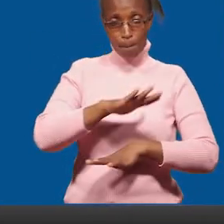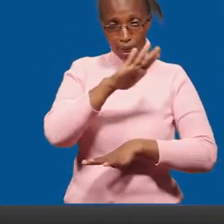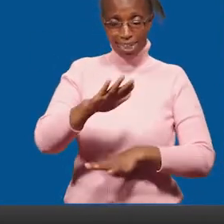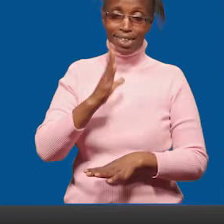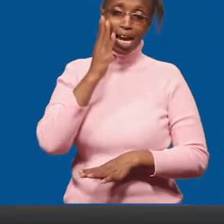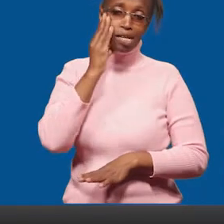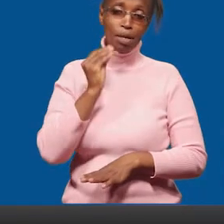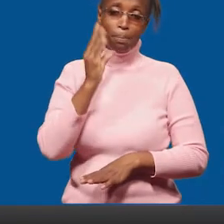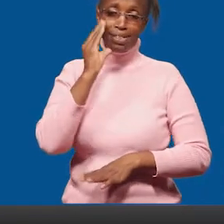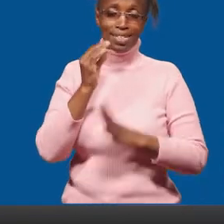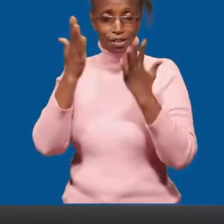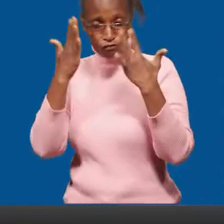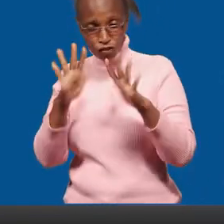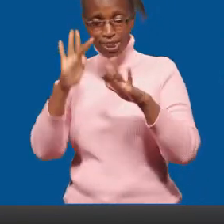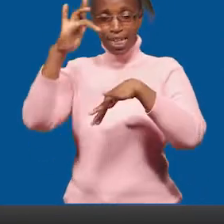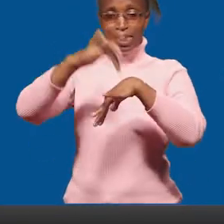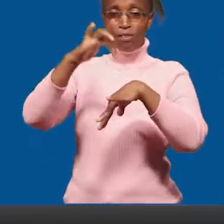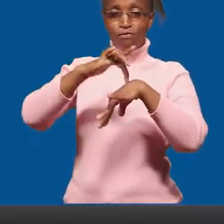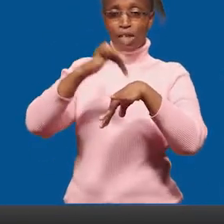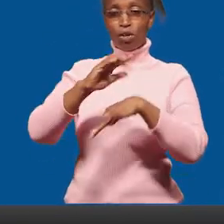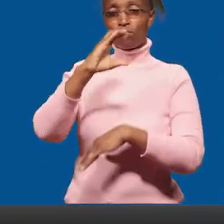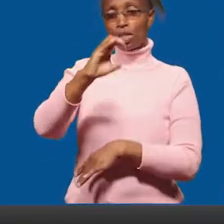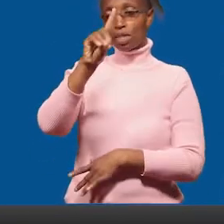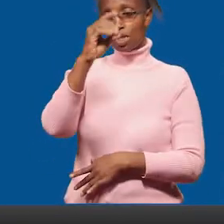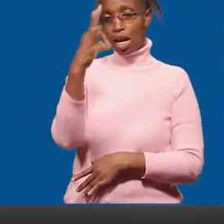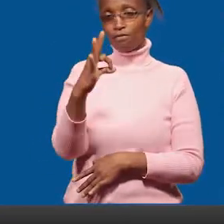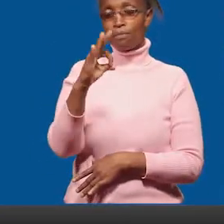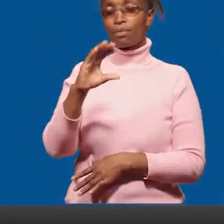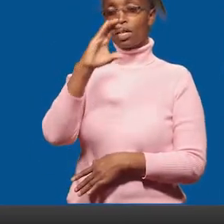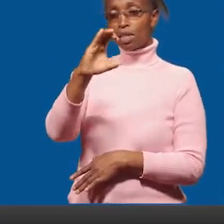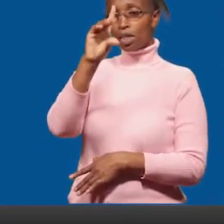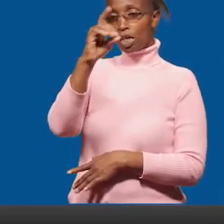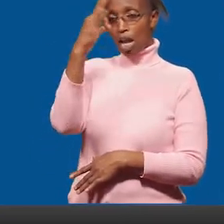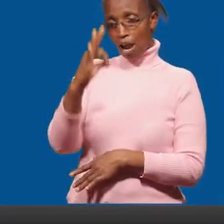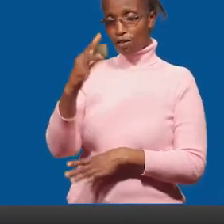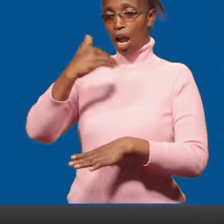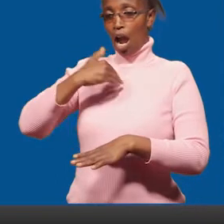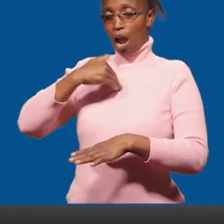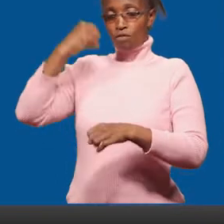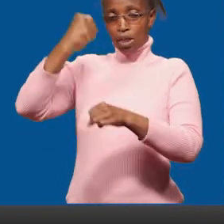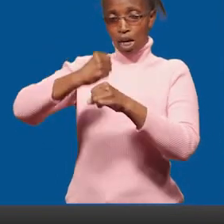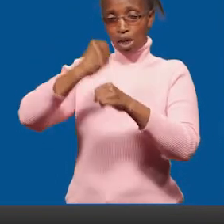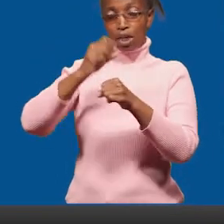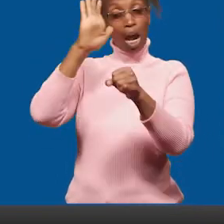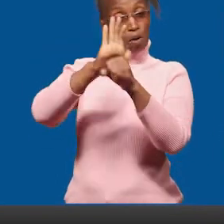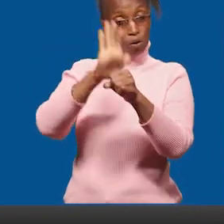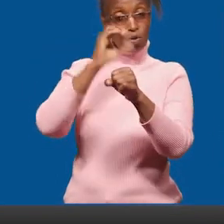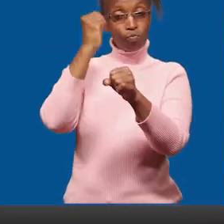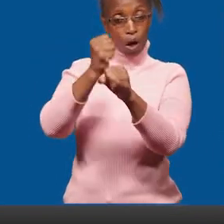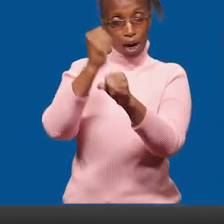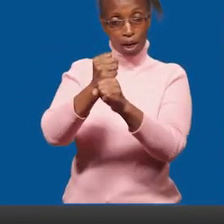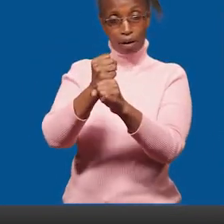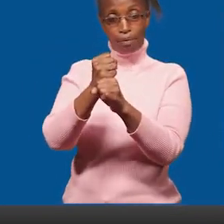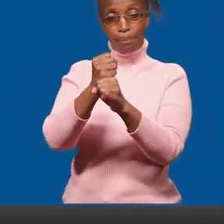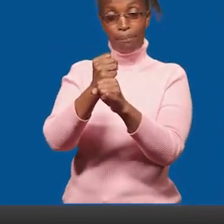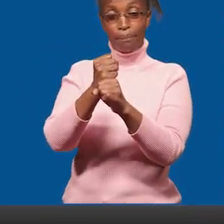you experienced the effect of the CDF. CDF has done much work